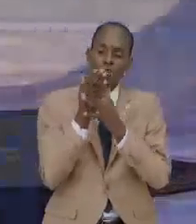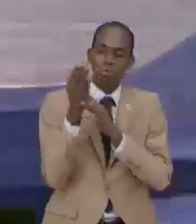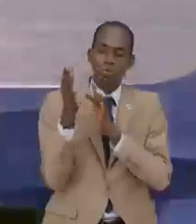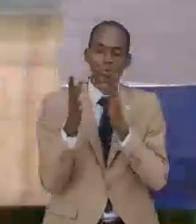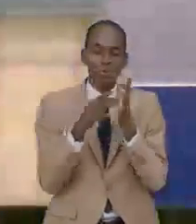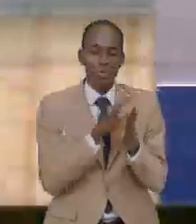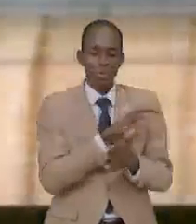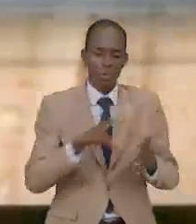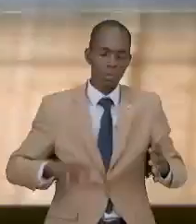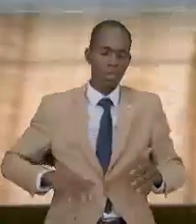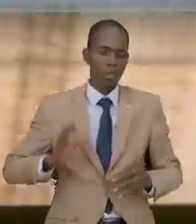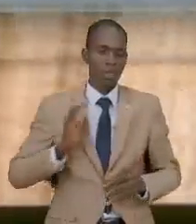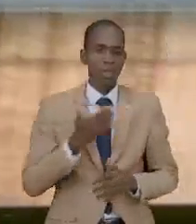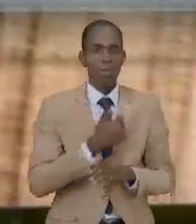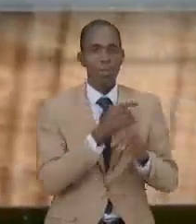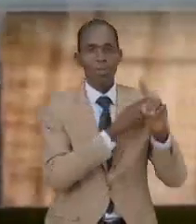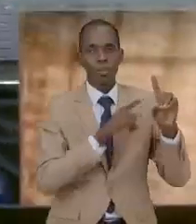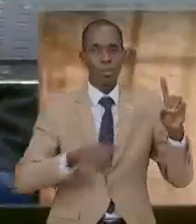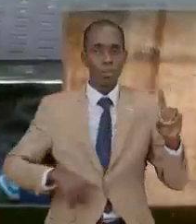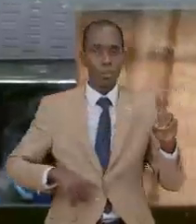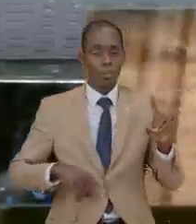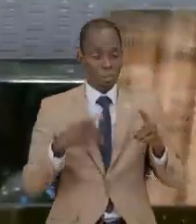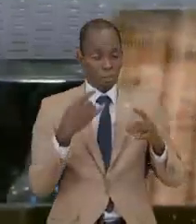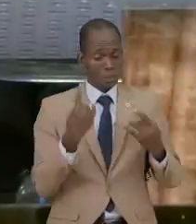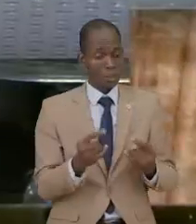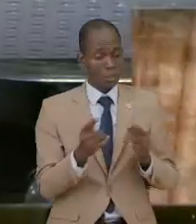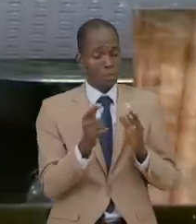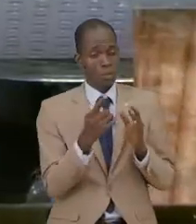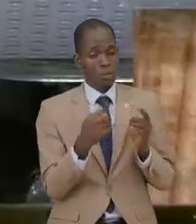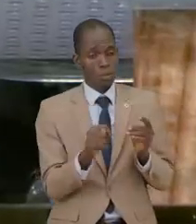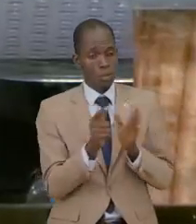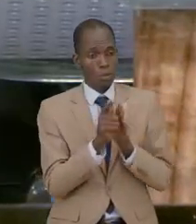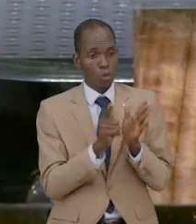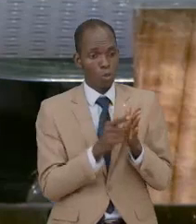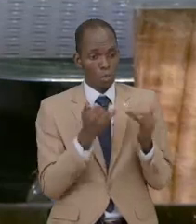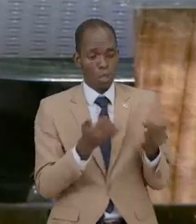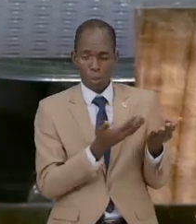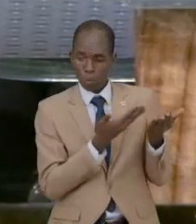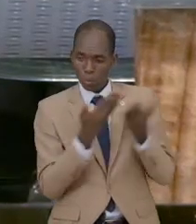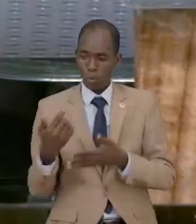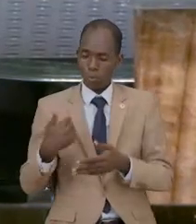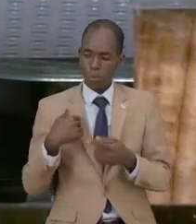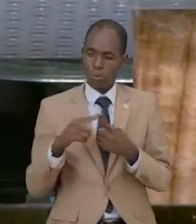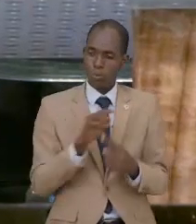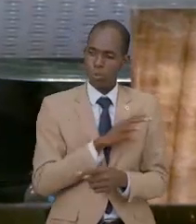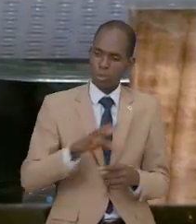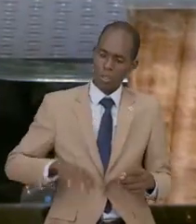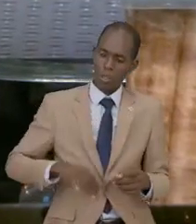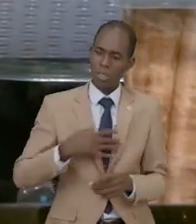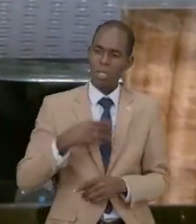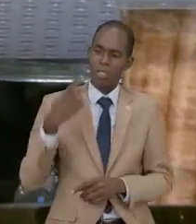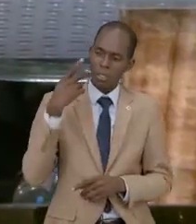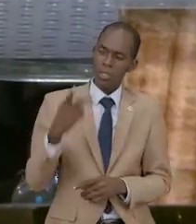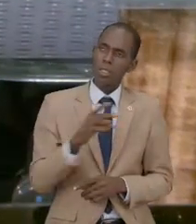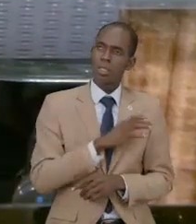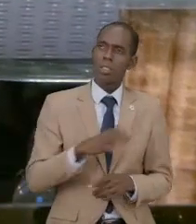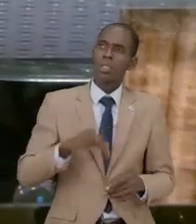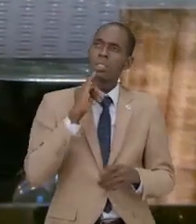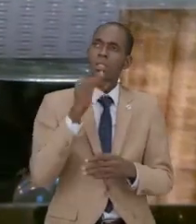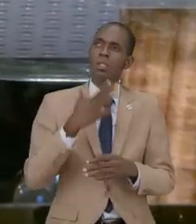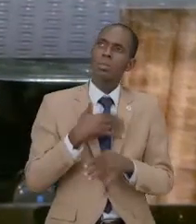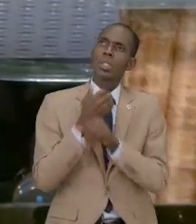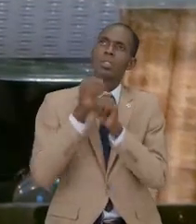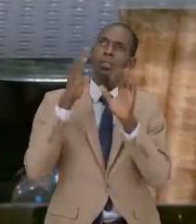Lord. The schoolmaster now brought me to Christ, and I see he's my Savior. I see the one that